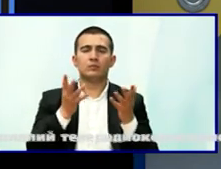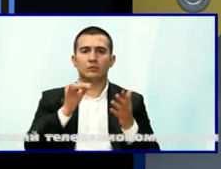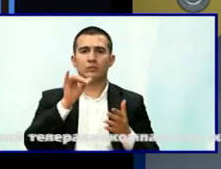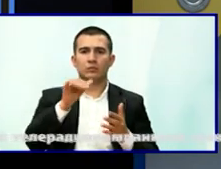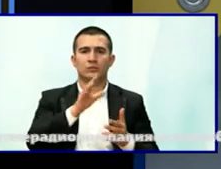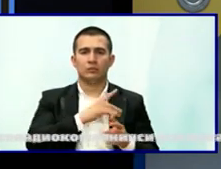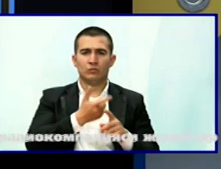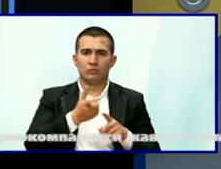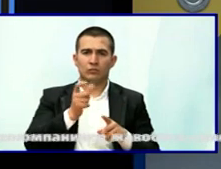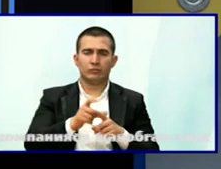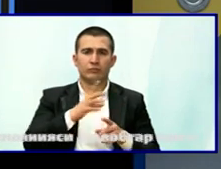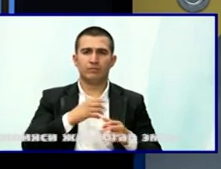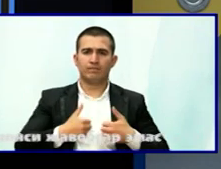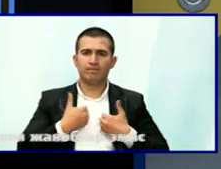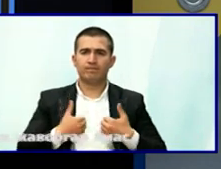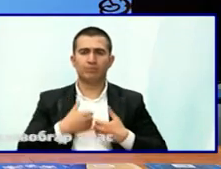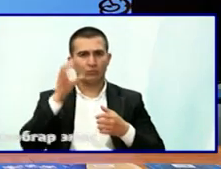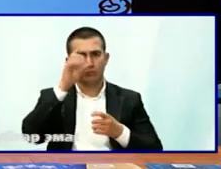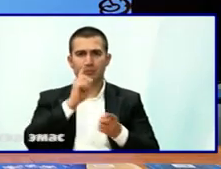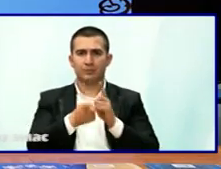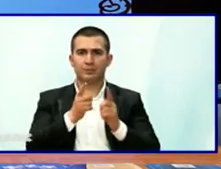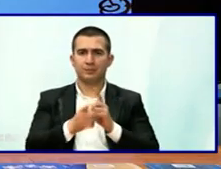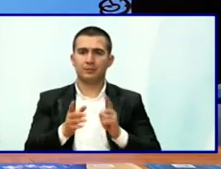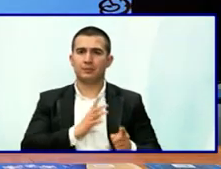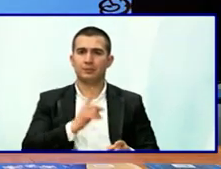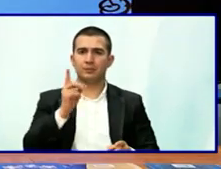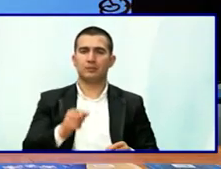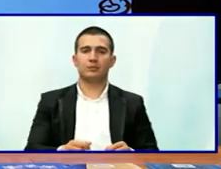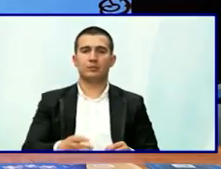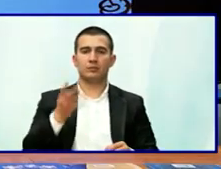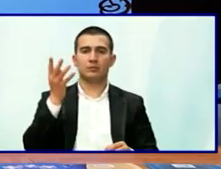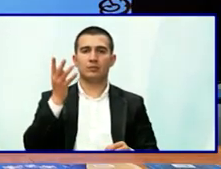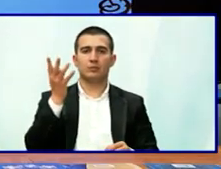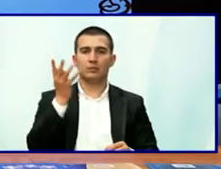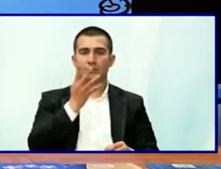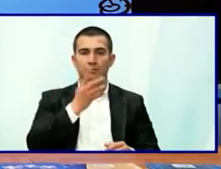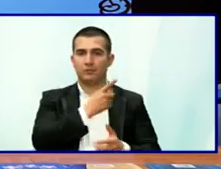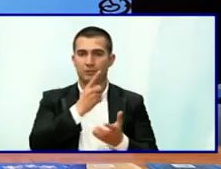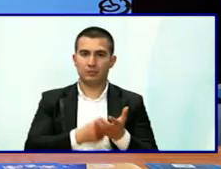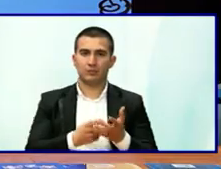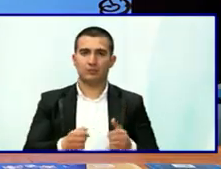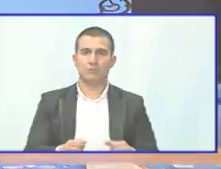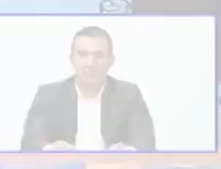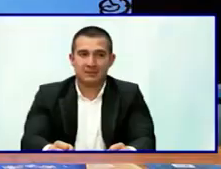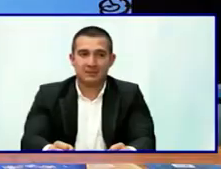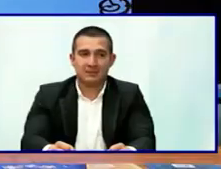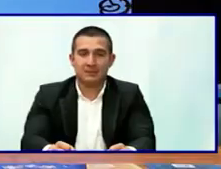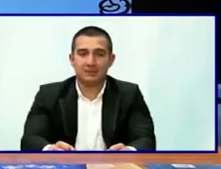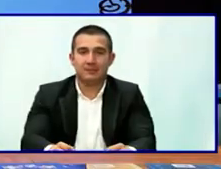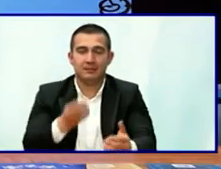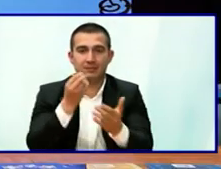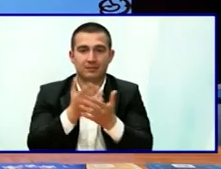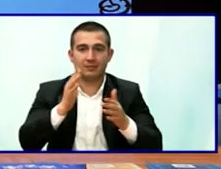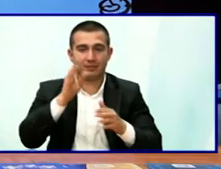zo'r mahorat bilan o'zbek tiliga tarjima qilgan? Va nihoyat 4-chi savol. Aziz